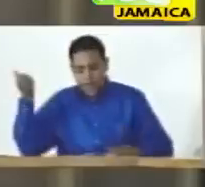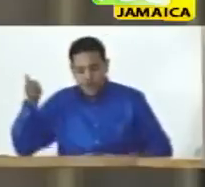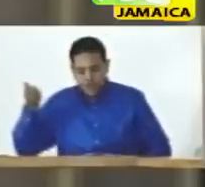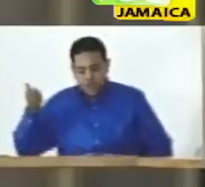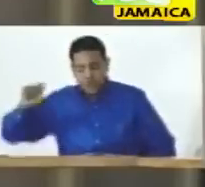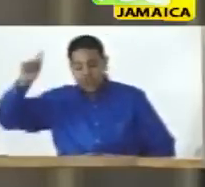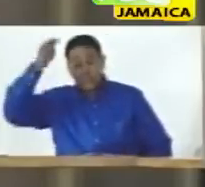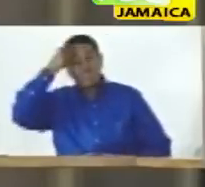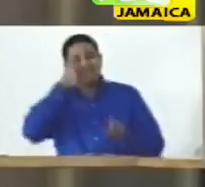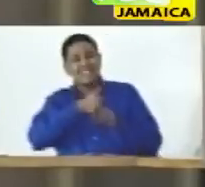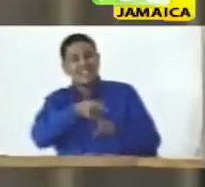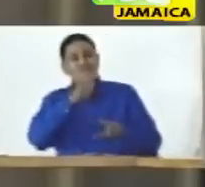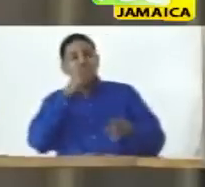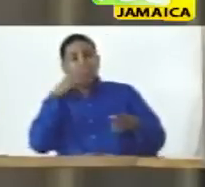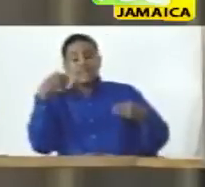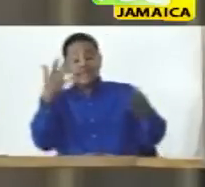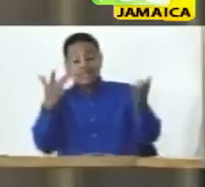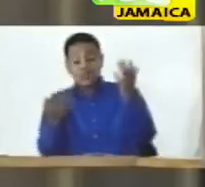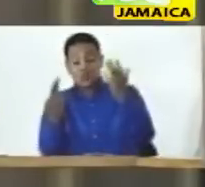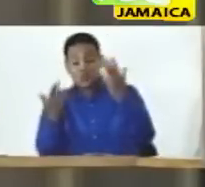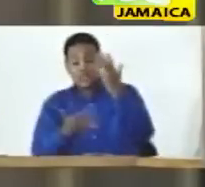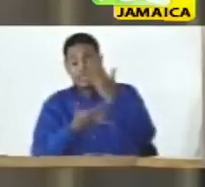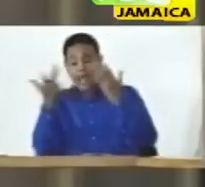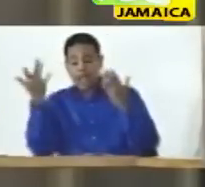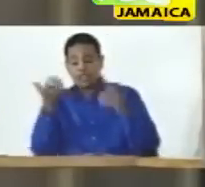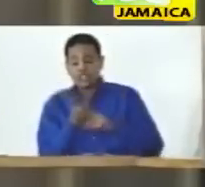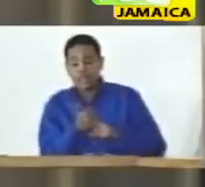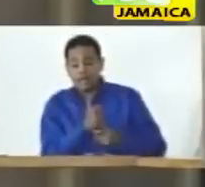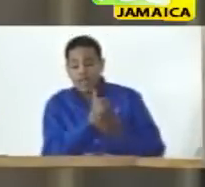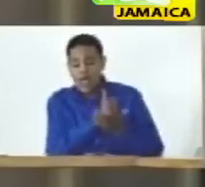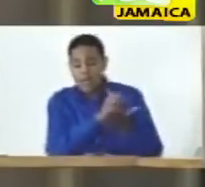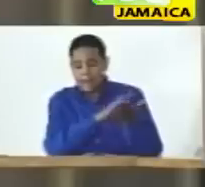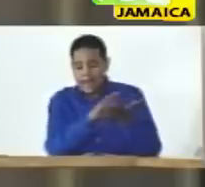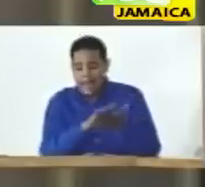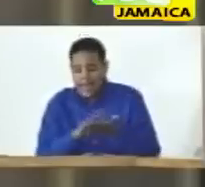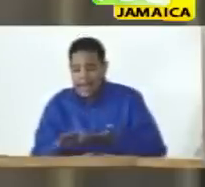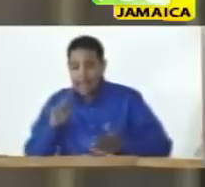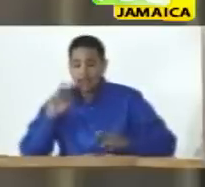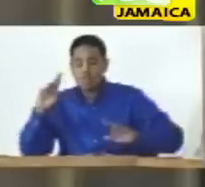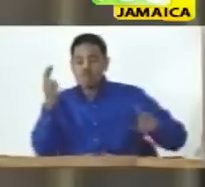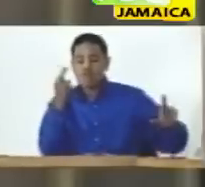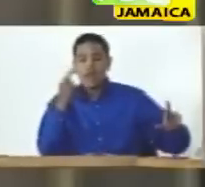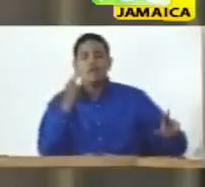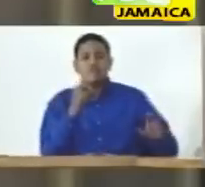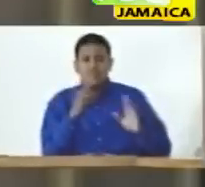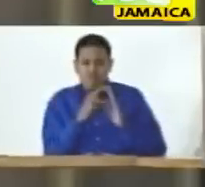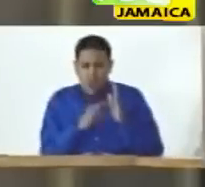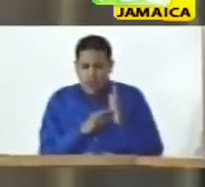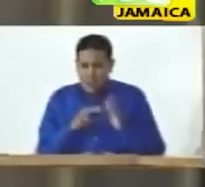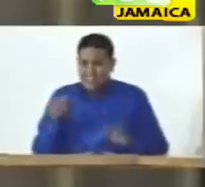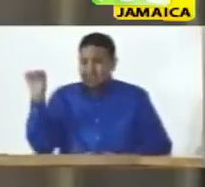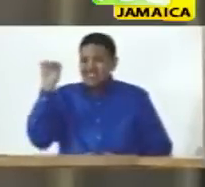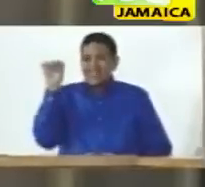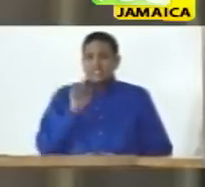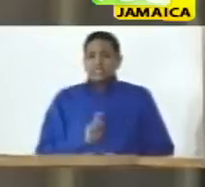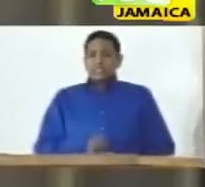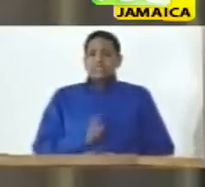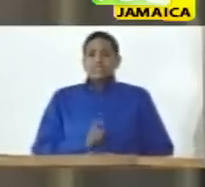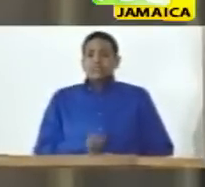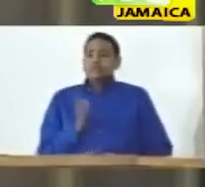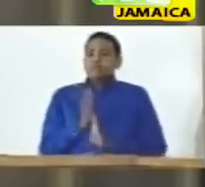is also leveraging technology to help clean up and regulate the public passenger industry.